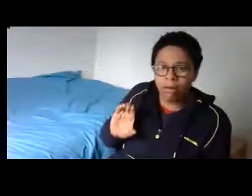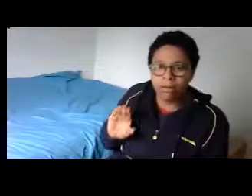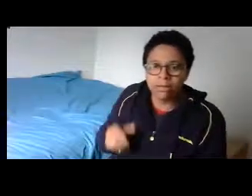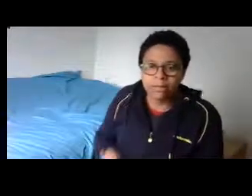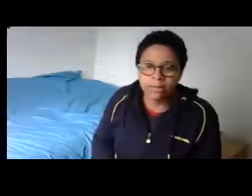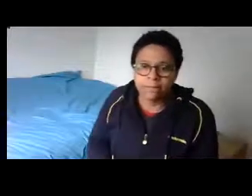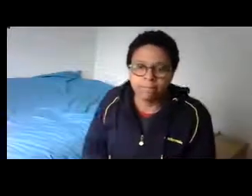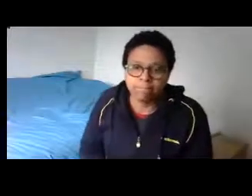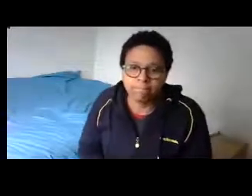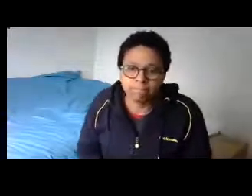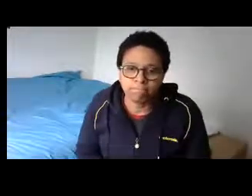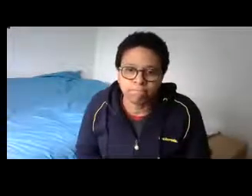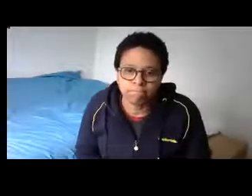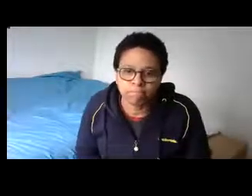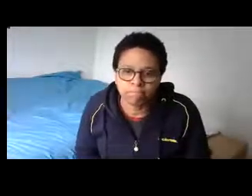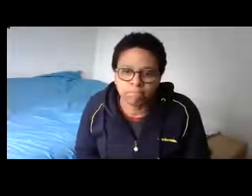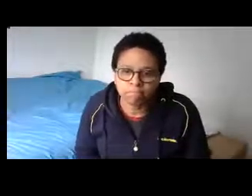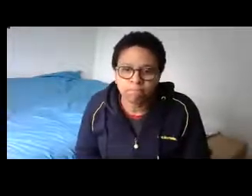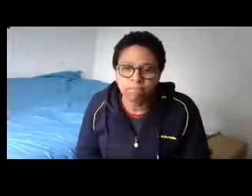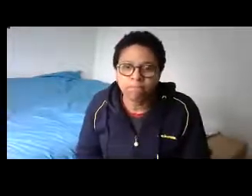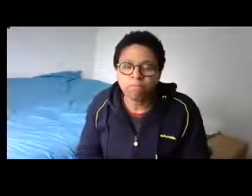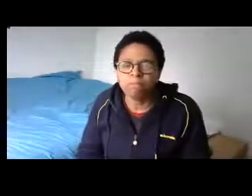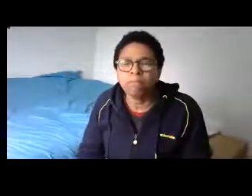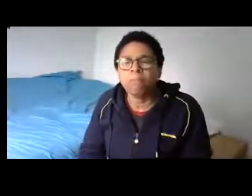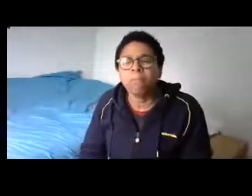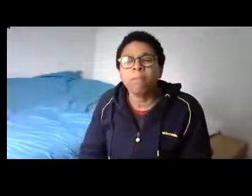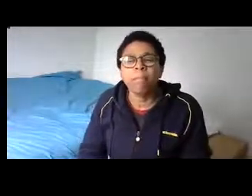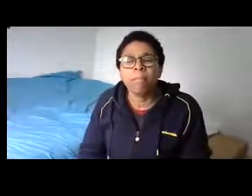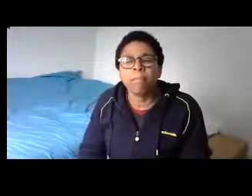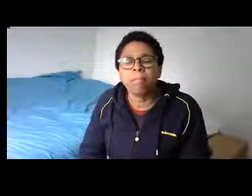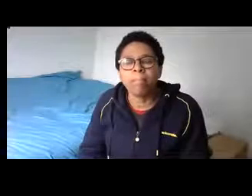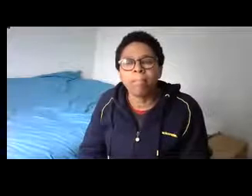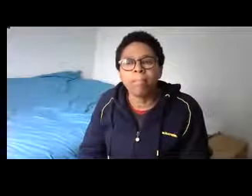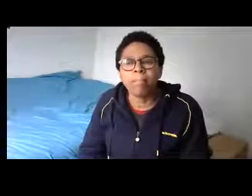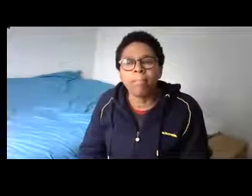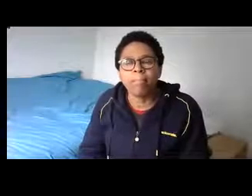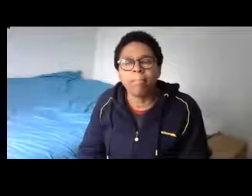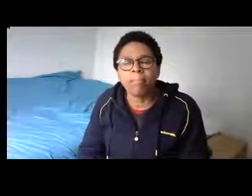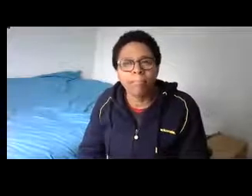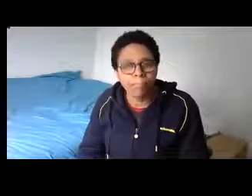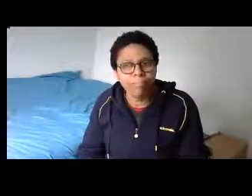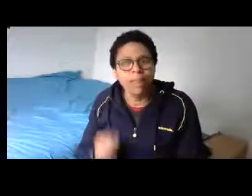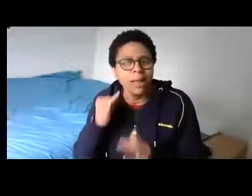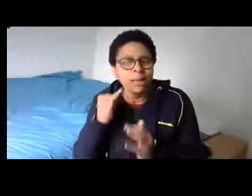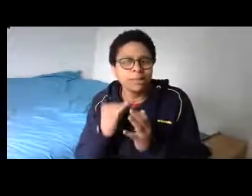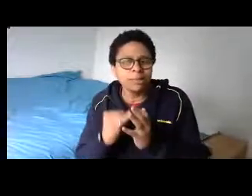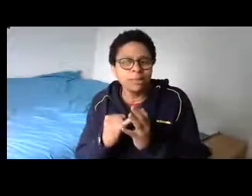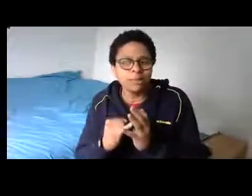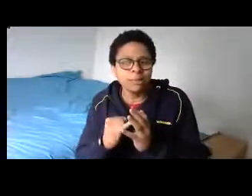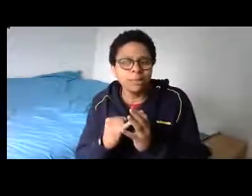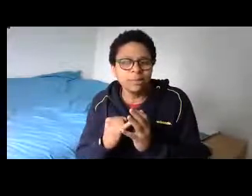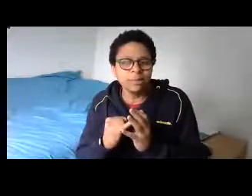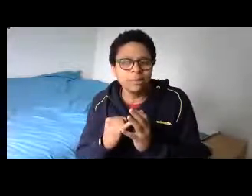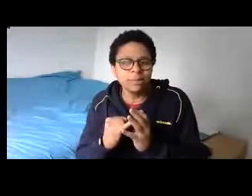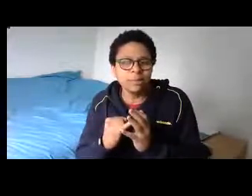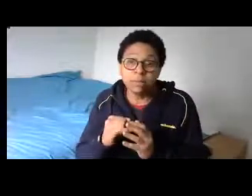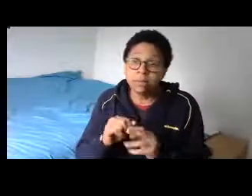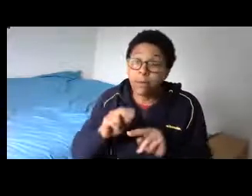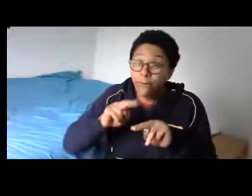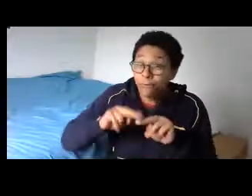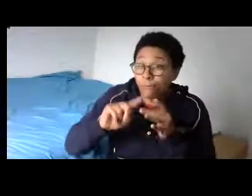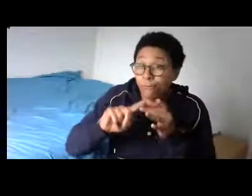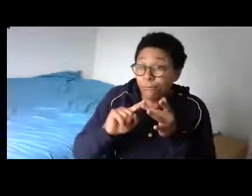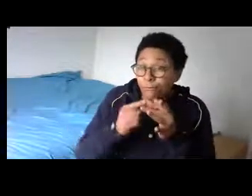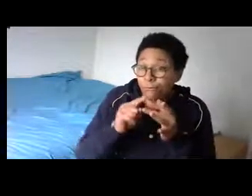So I think, yeah, I mean, basically, I know that Fiona said in the chat that she's going to challenge